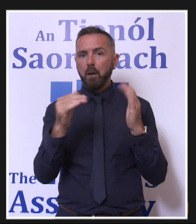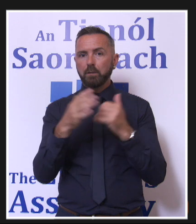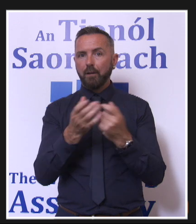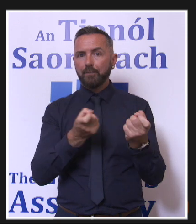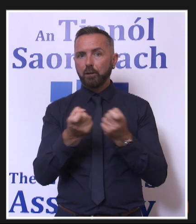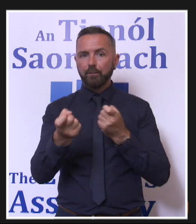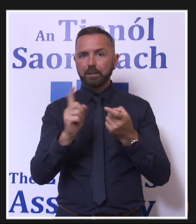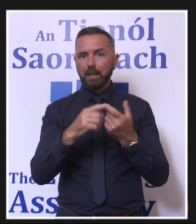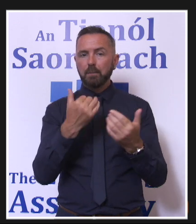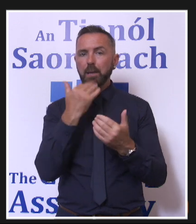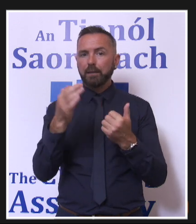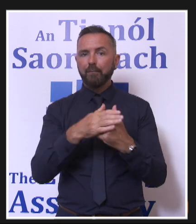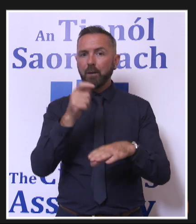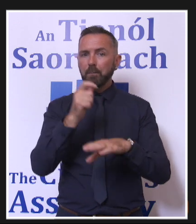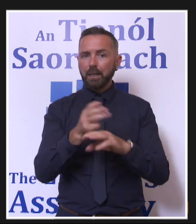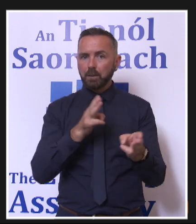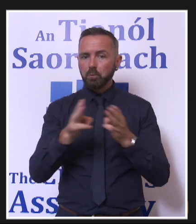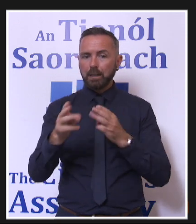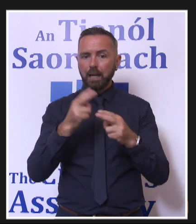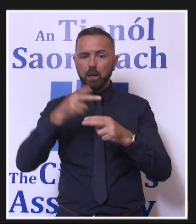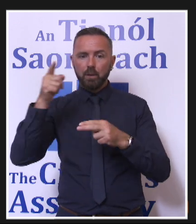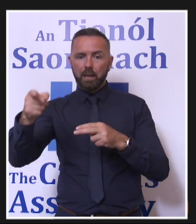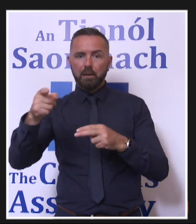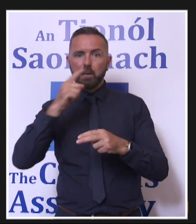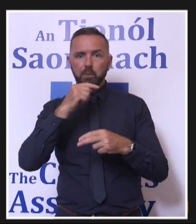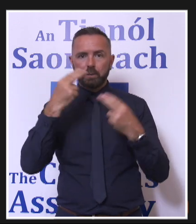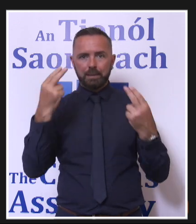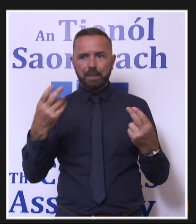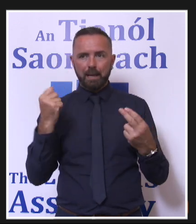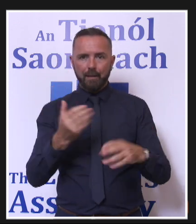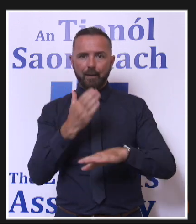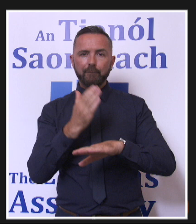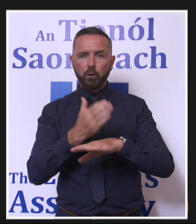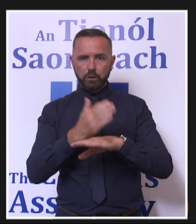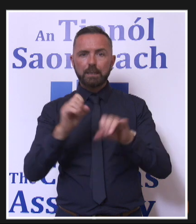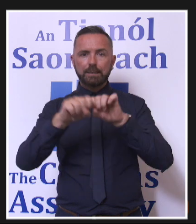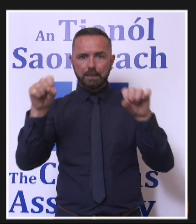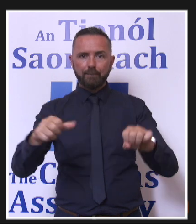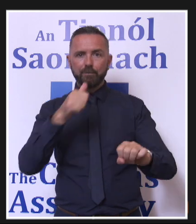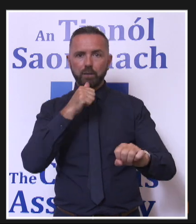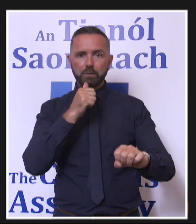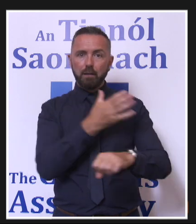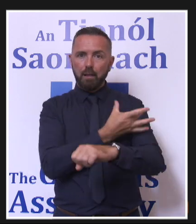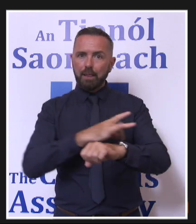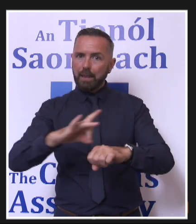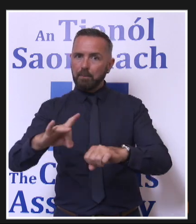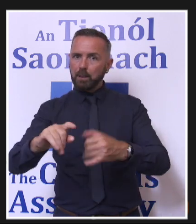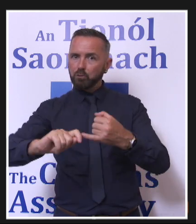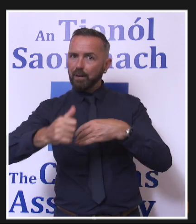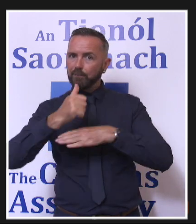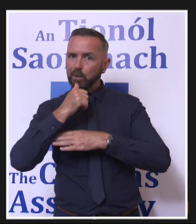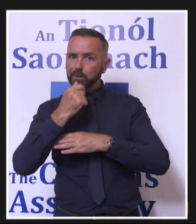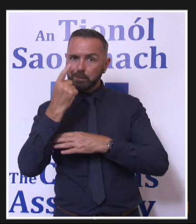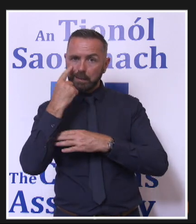of best practice out there. But I think it is about just getting a functioning system. You know, Limerick, I think, obviously is going first, isn't it? And, you know,